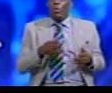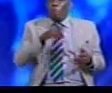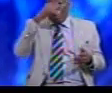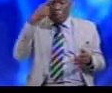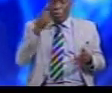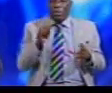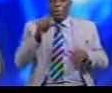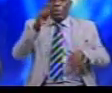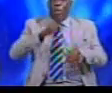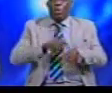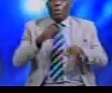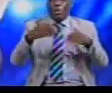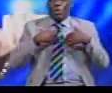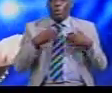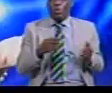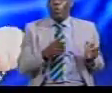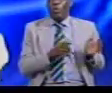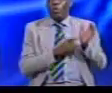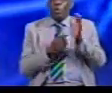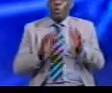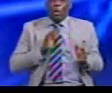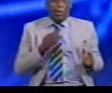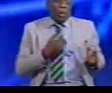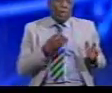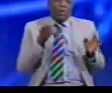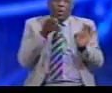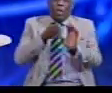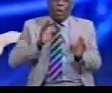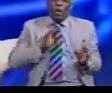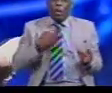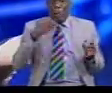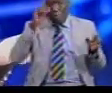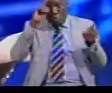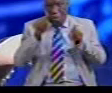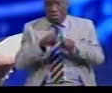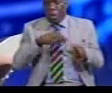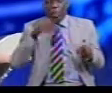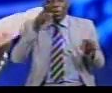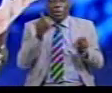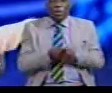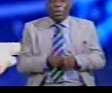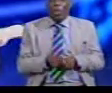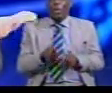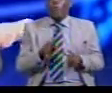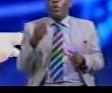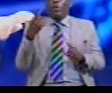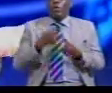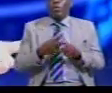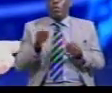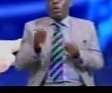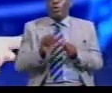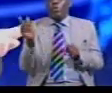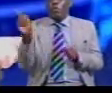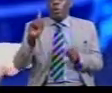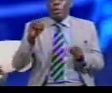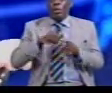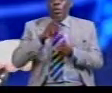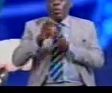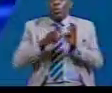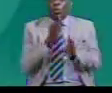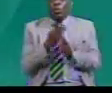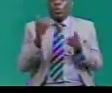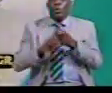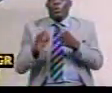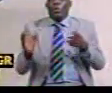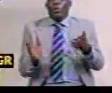join our brothers and sisters from the nations and regions and continents around the world to sing a joyful song to the